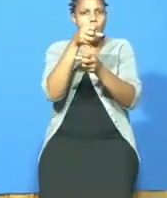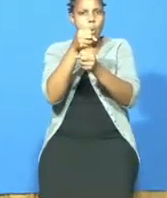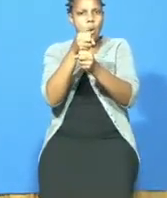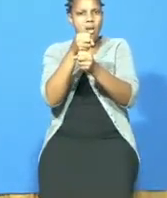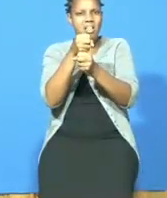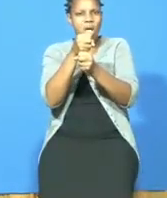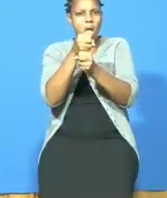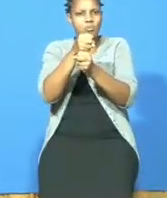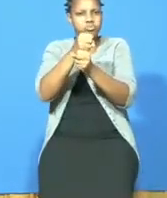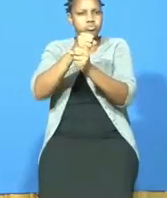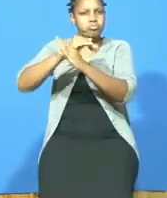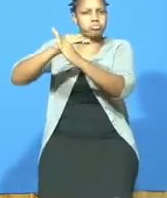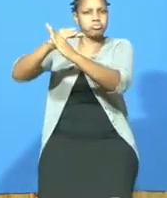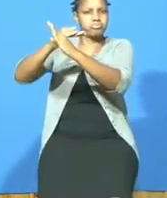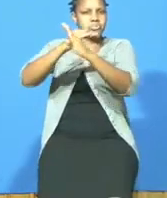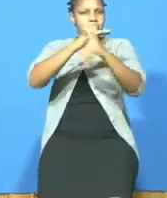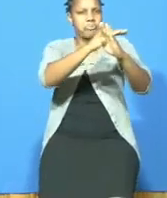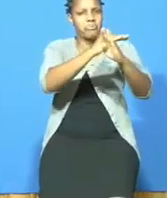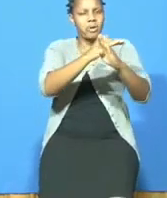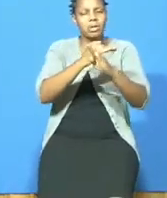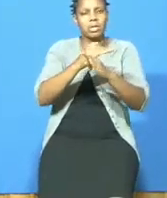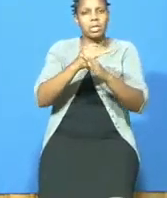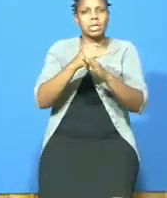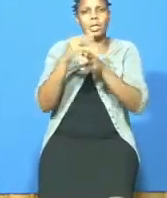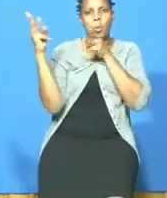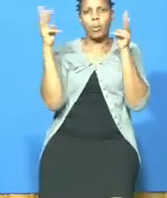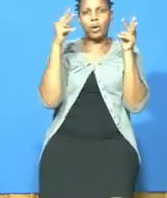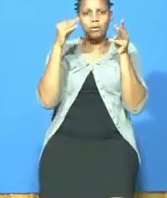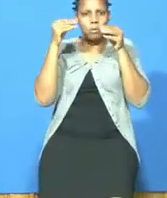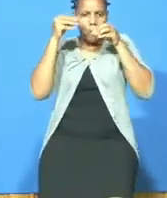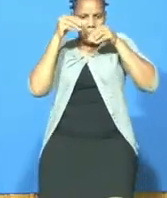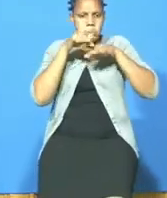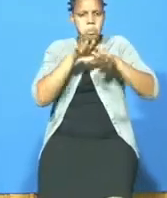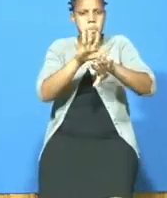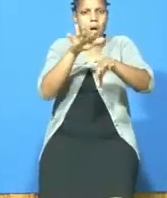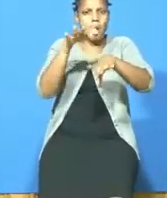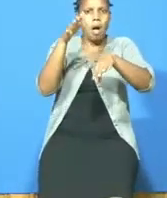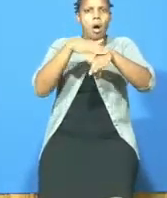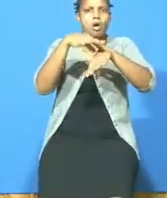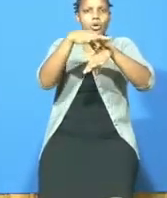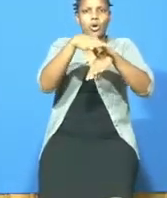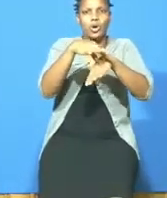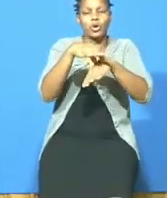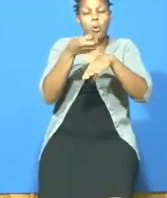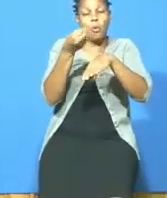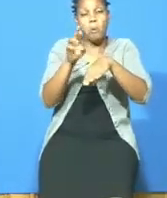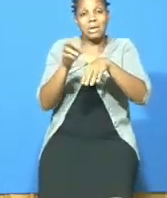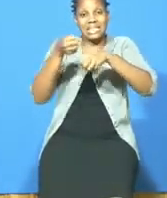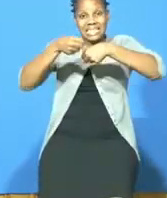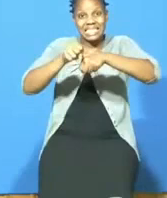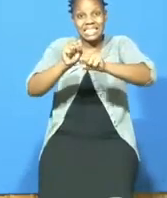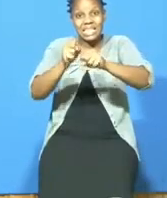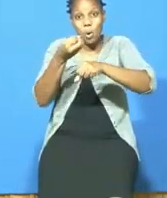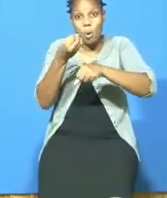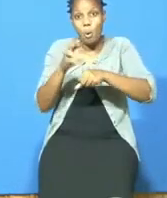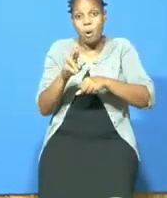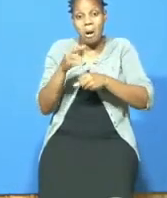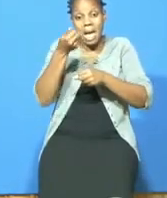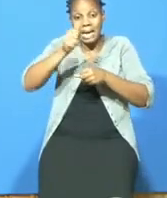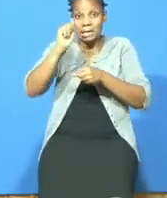the earth, on the sea, or any tree. Then I